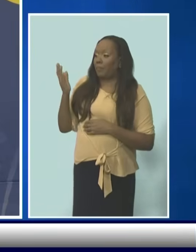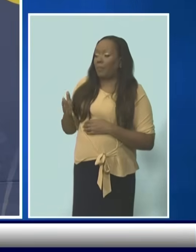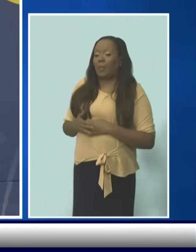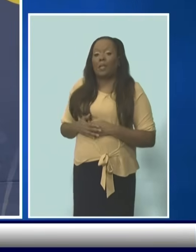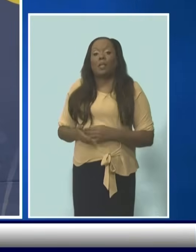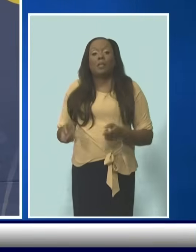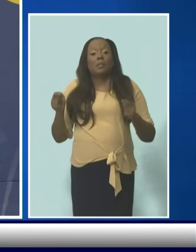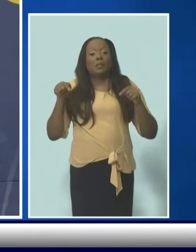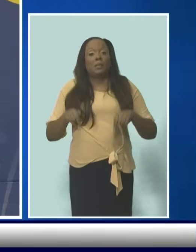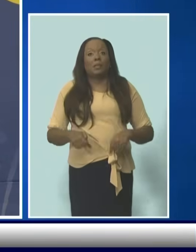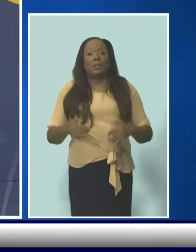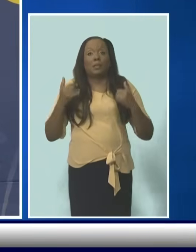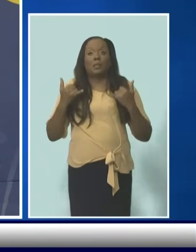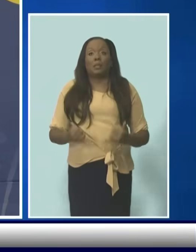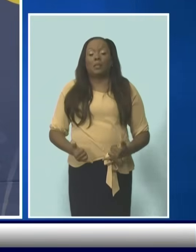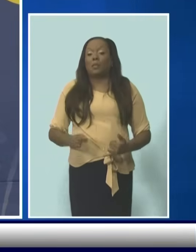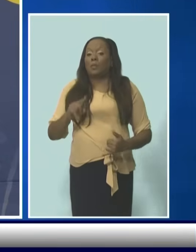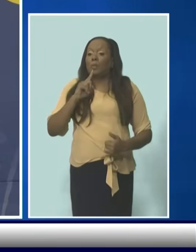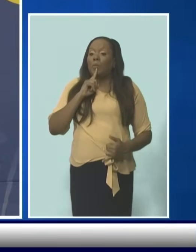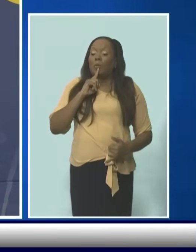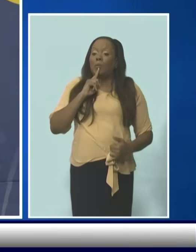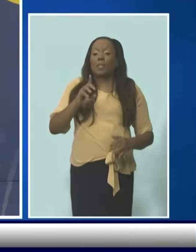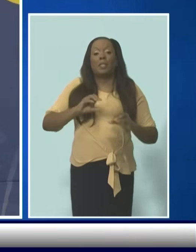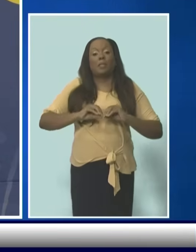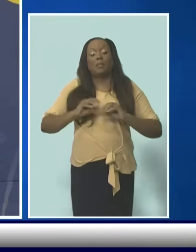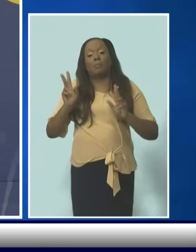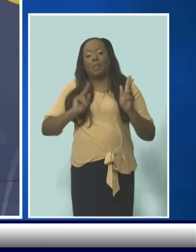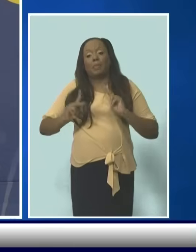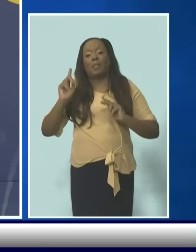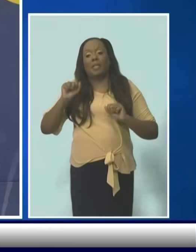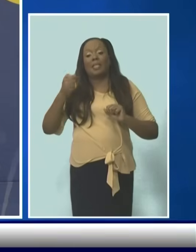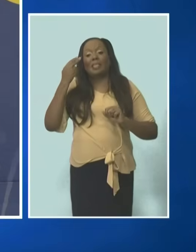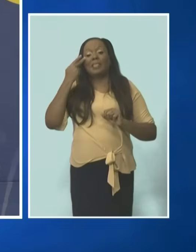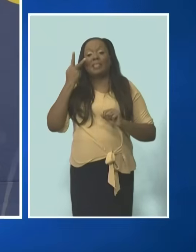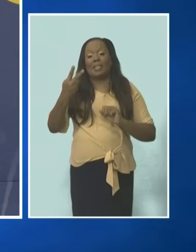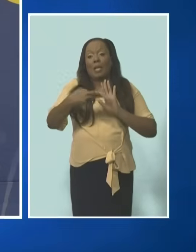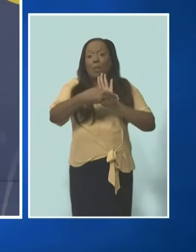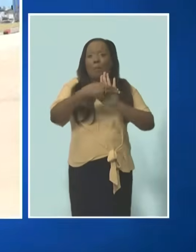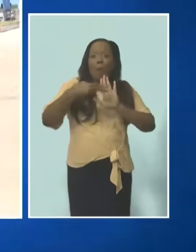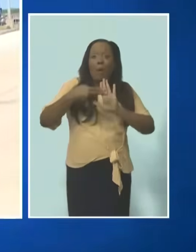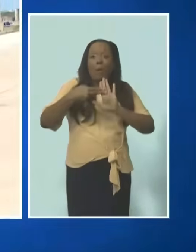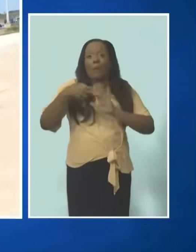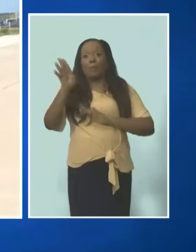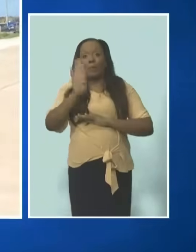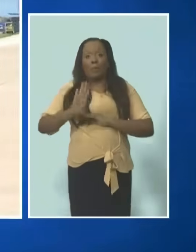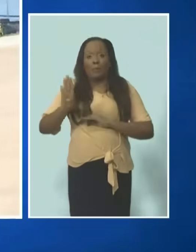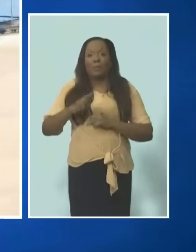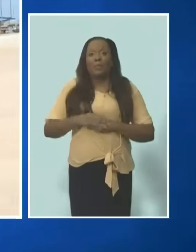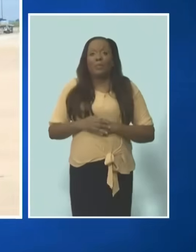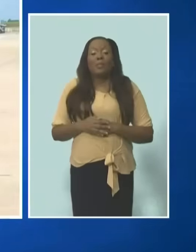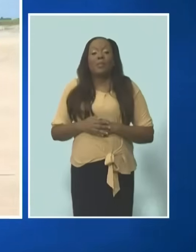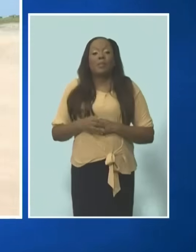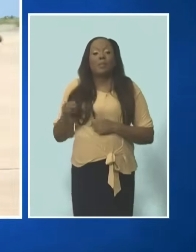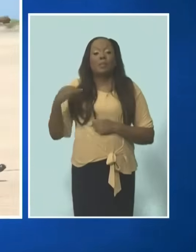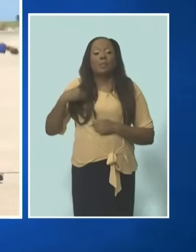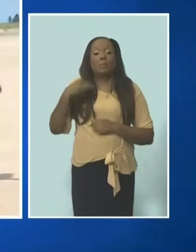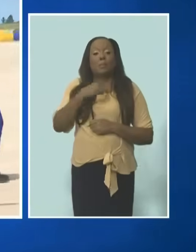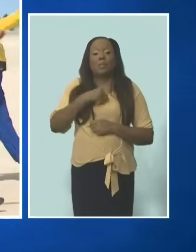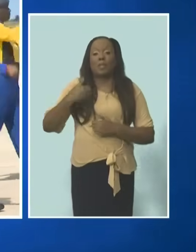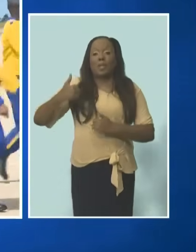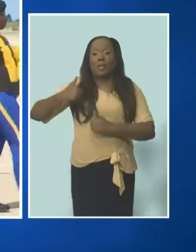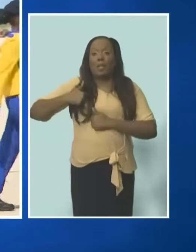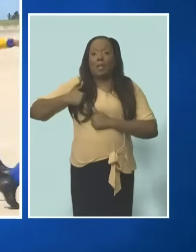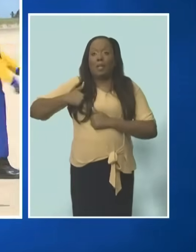provides a welcome level of heightened visibility for brand Barbados in this regard. Members of the Barbados Cadet